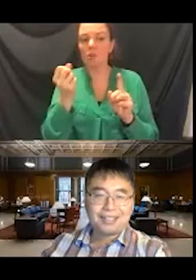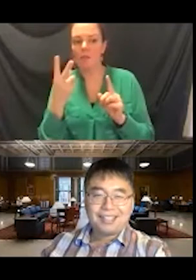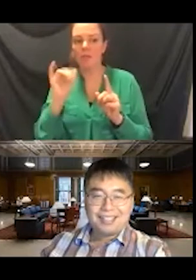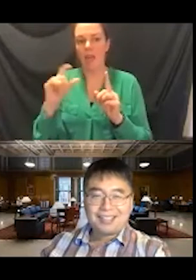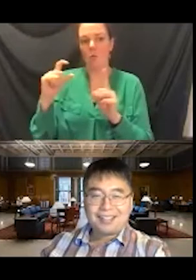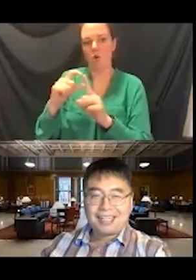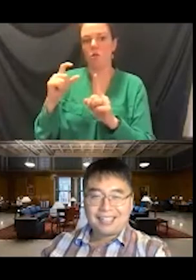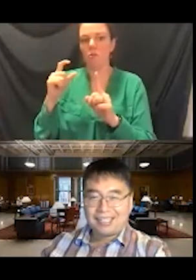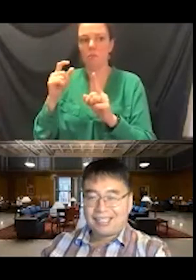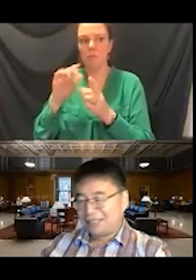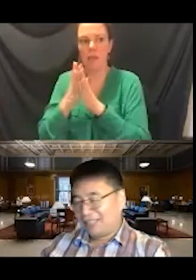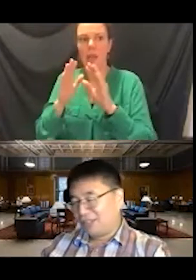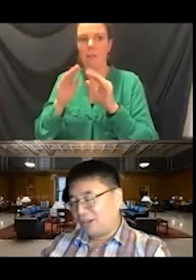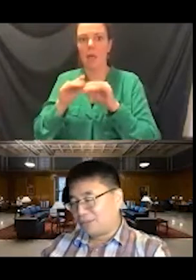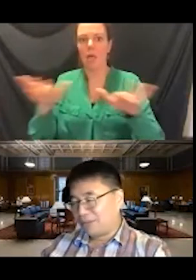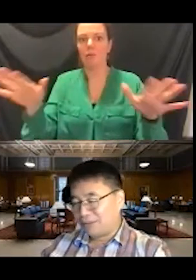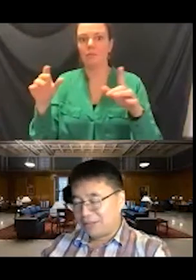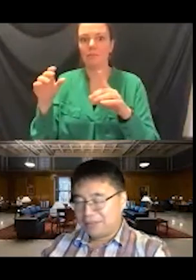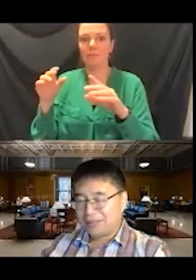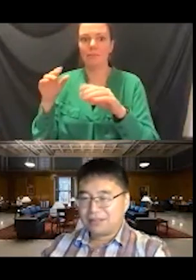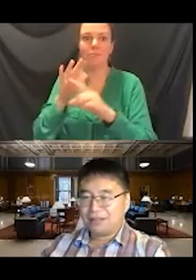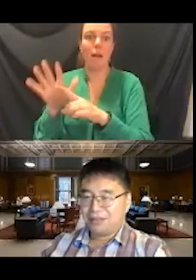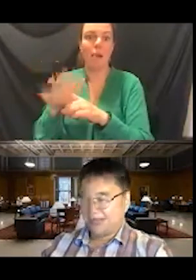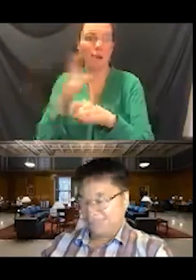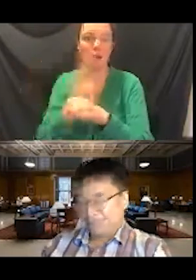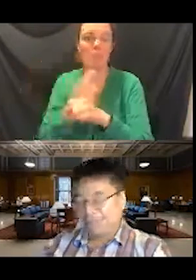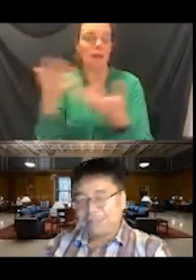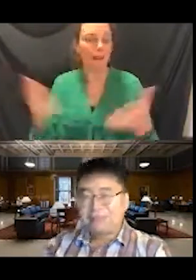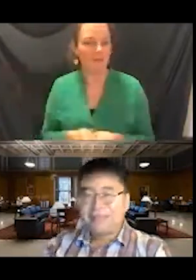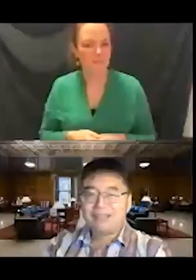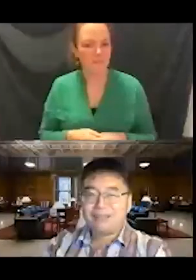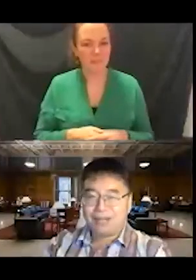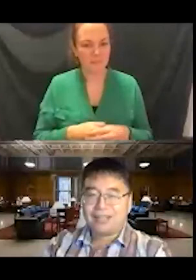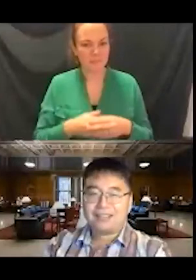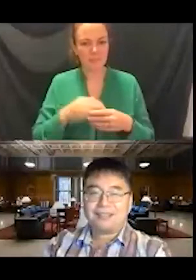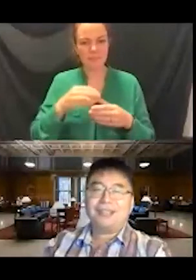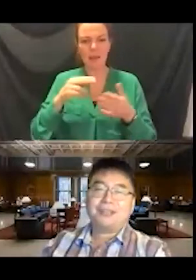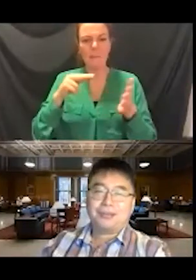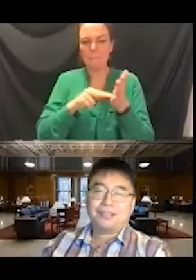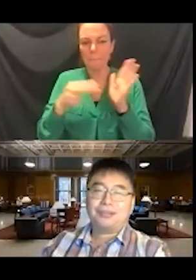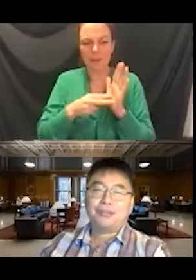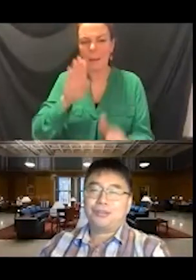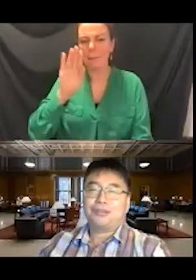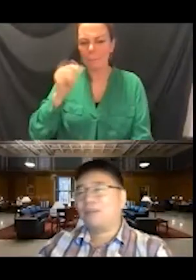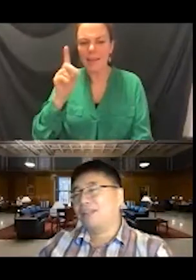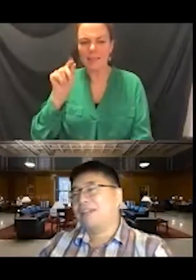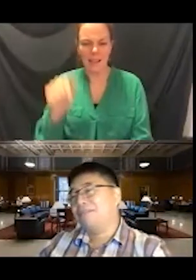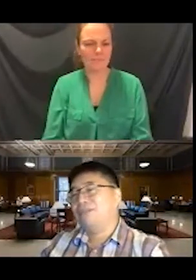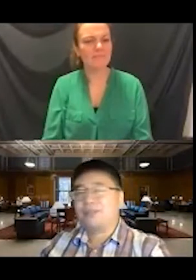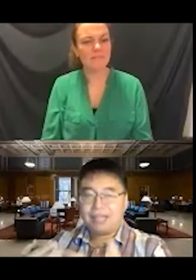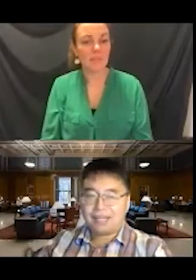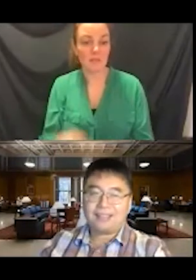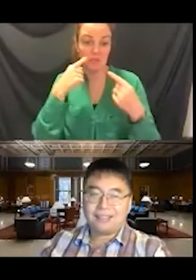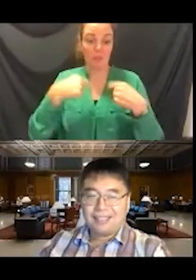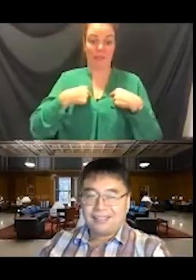word started kind of getting tossed around quite a bit. So what does it mean for us, right? So to someone like me